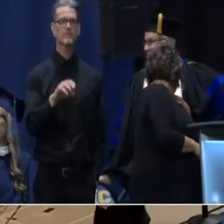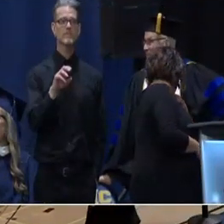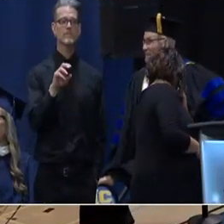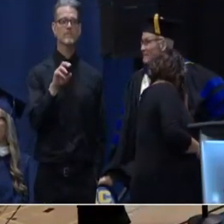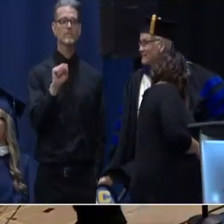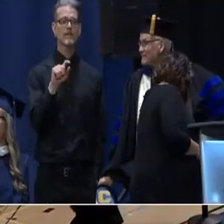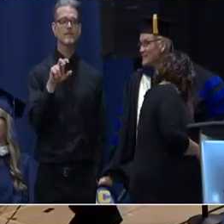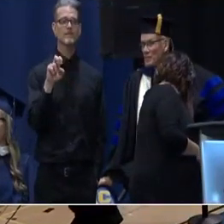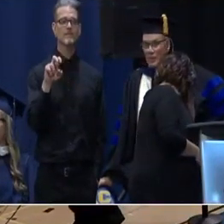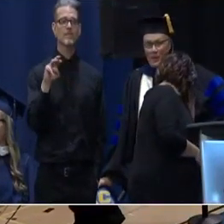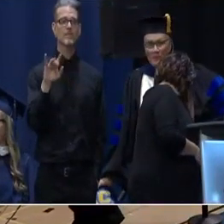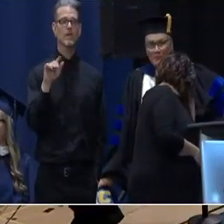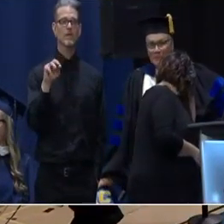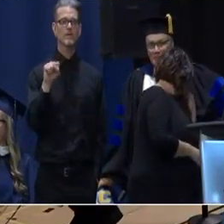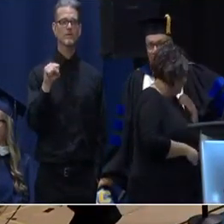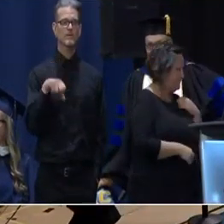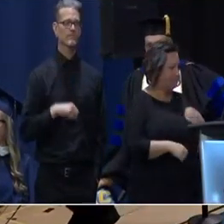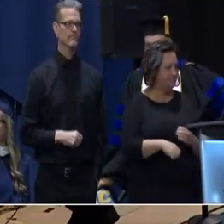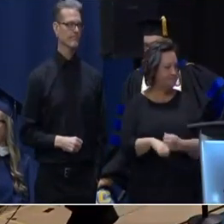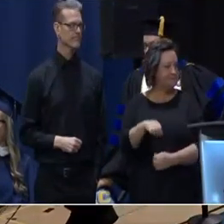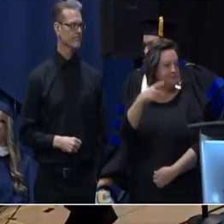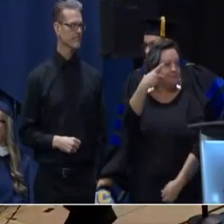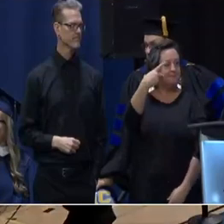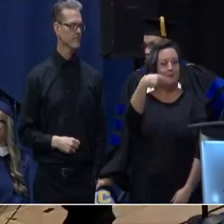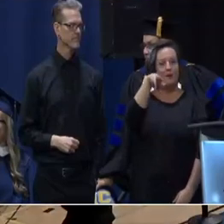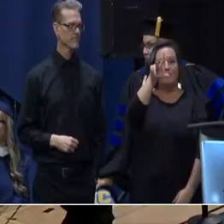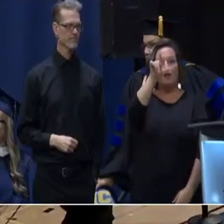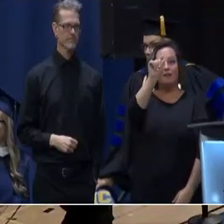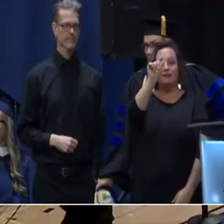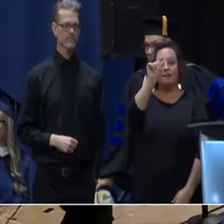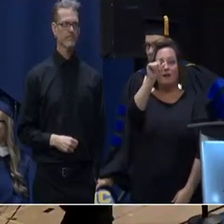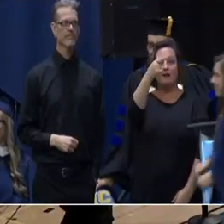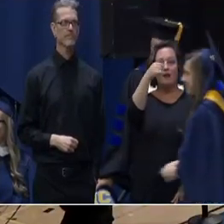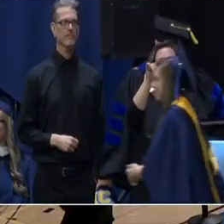Christine Williams. Paulina Gonzalez.